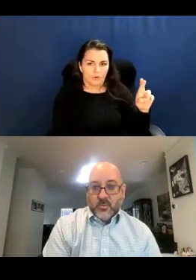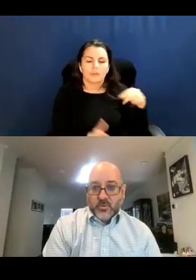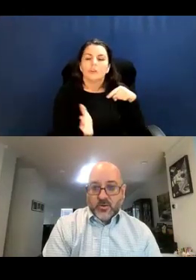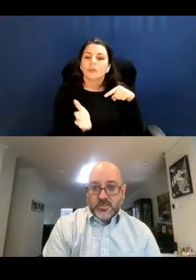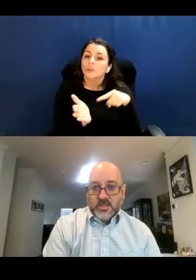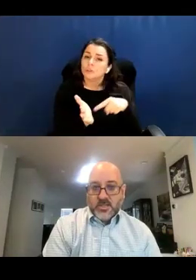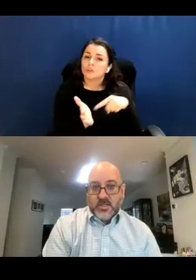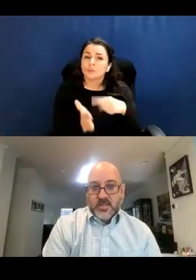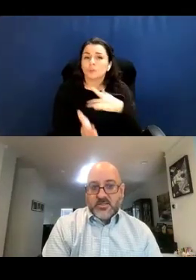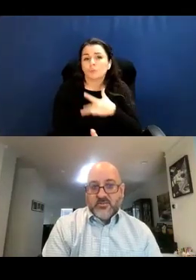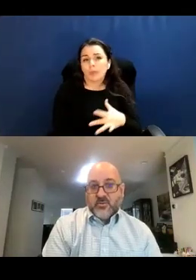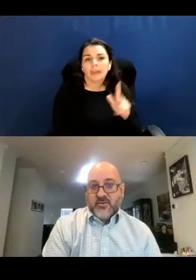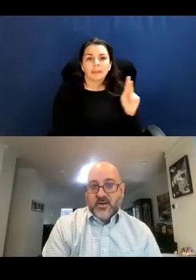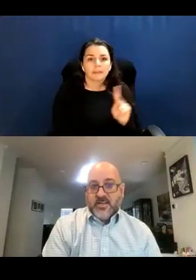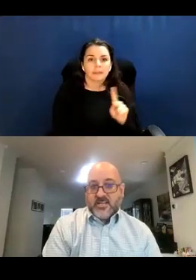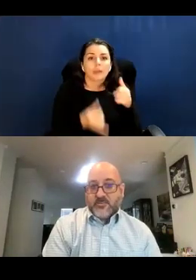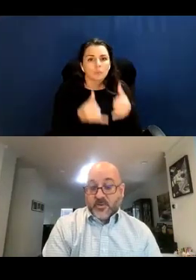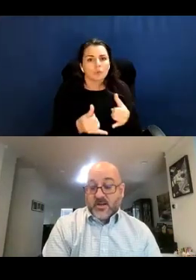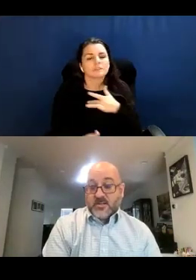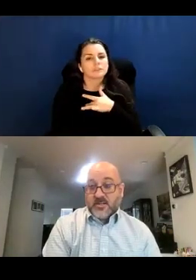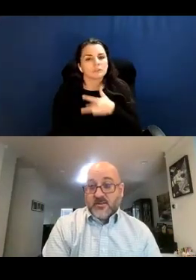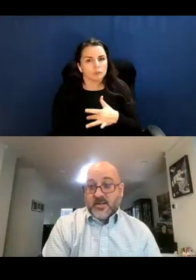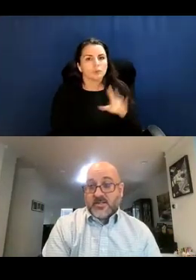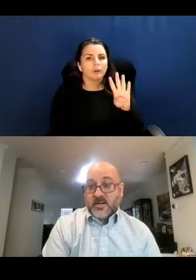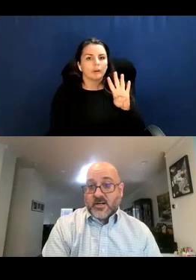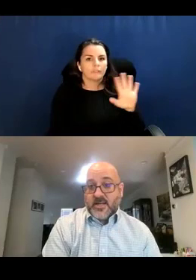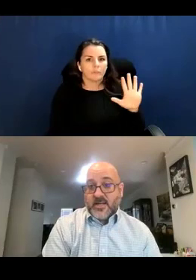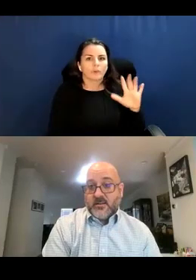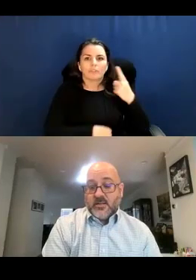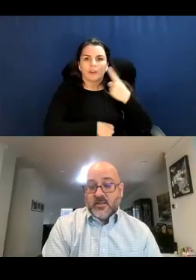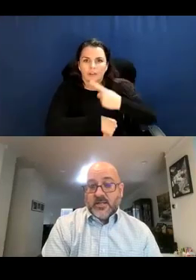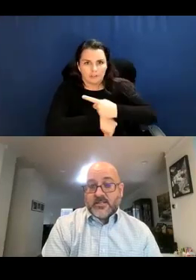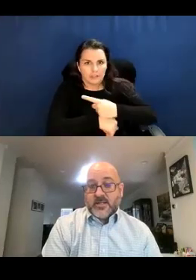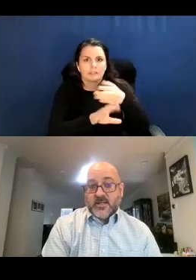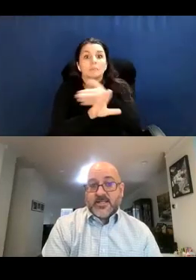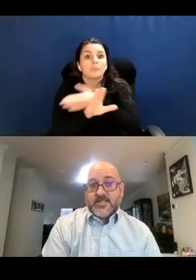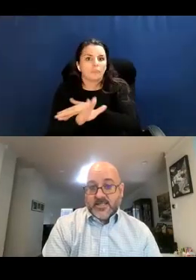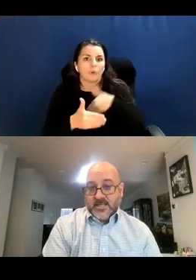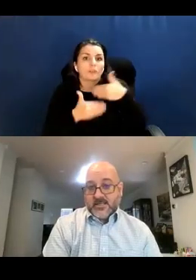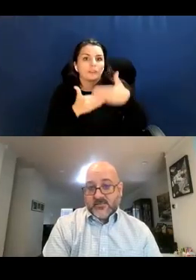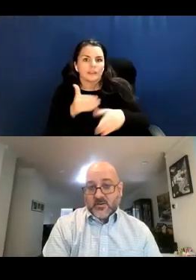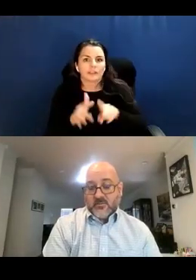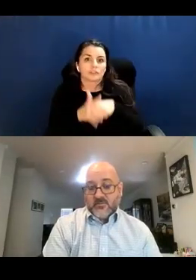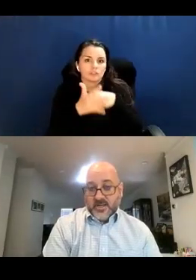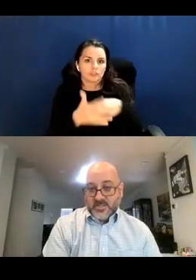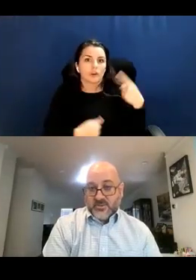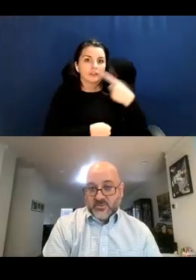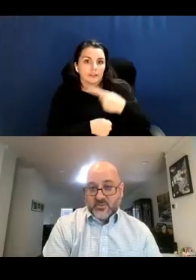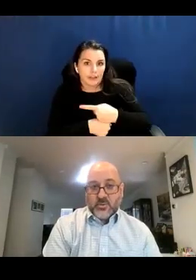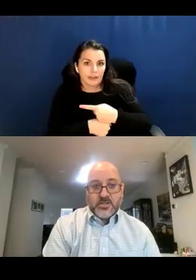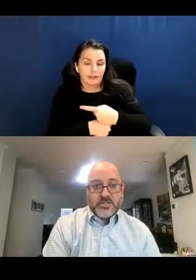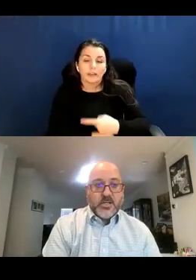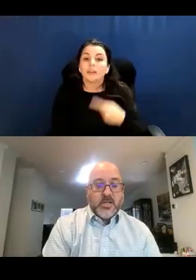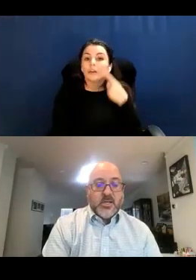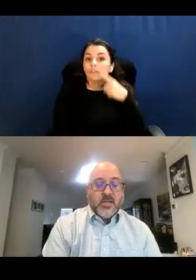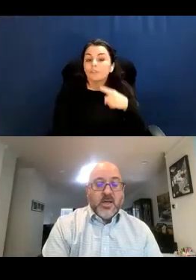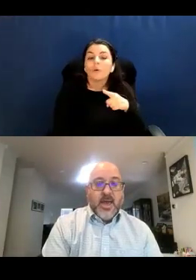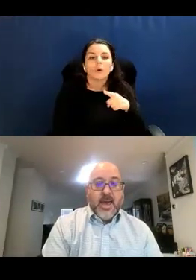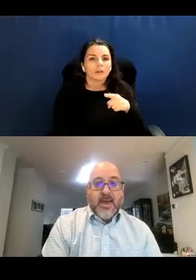K awards, is due 45 days prior to the next start date. It's 60 days for institutional